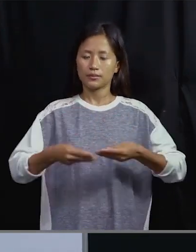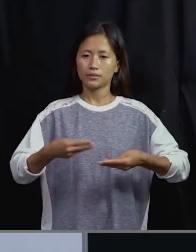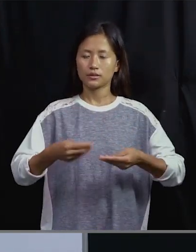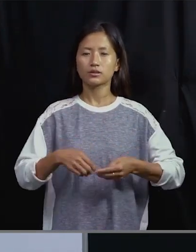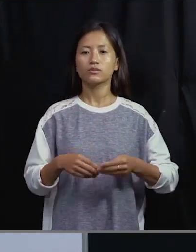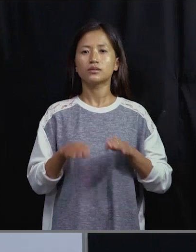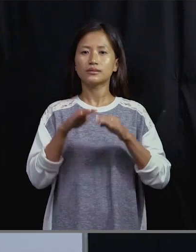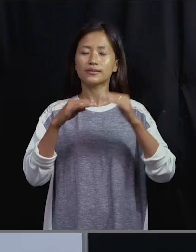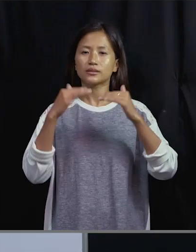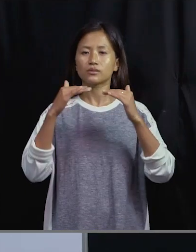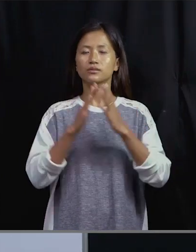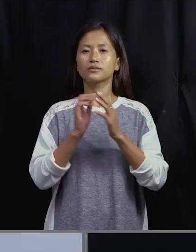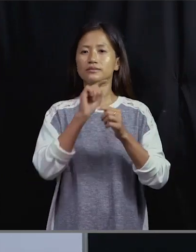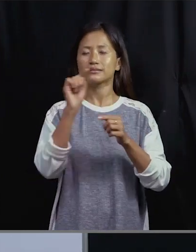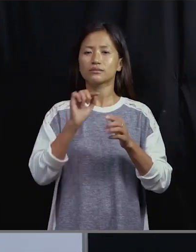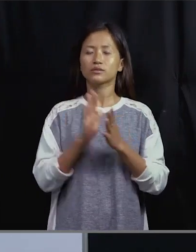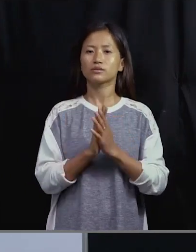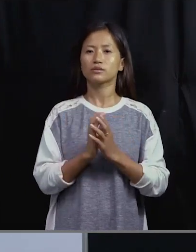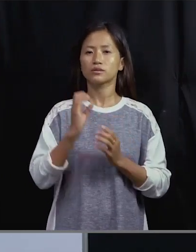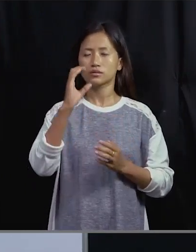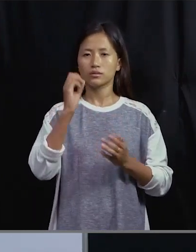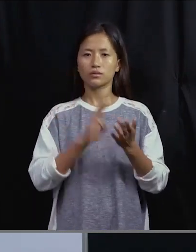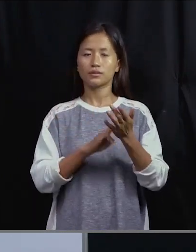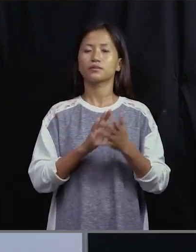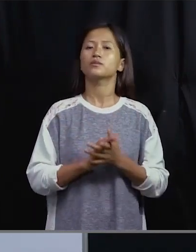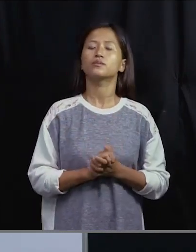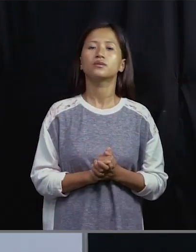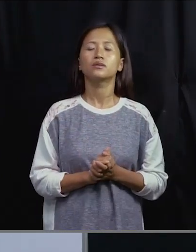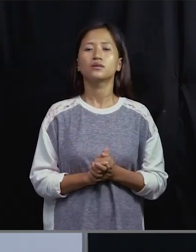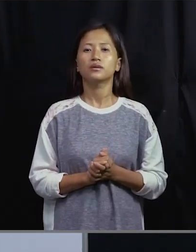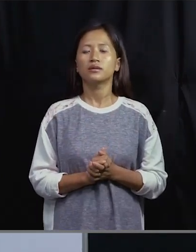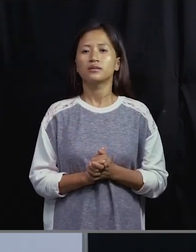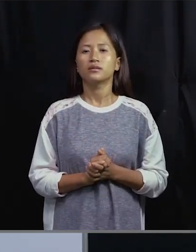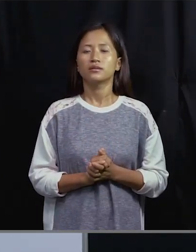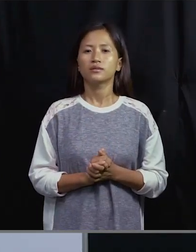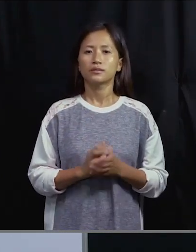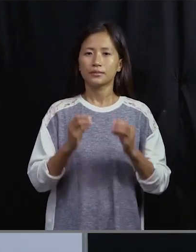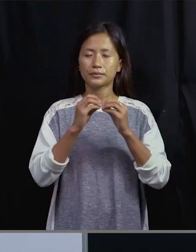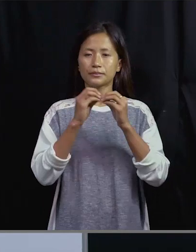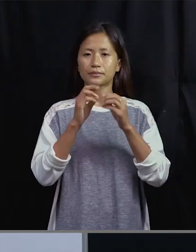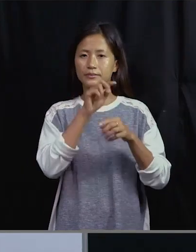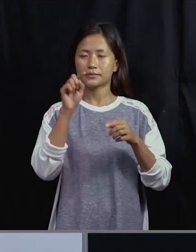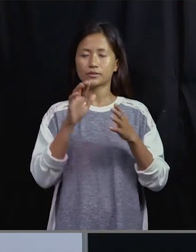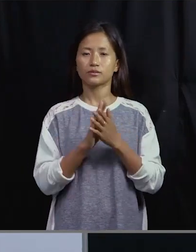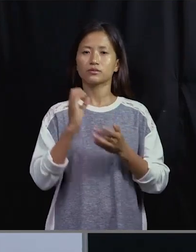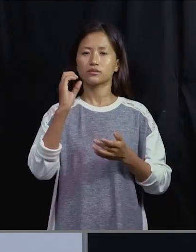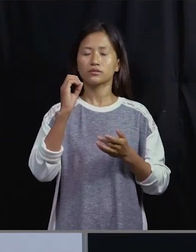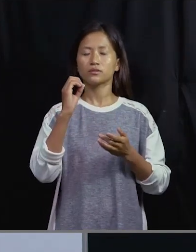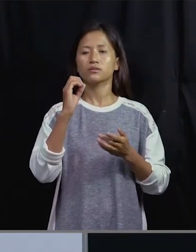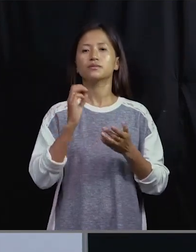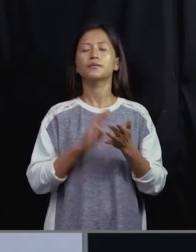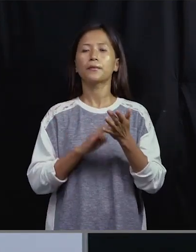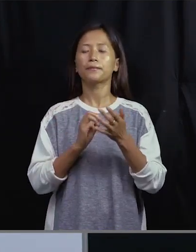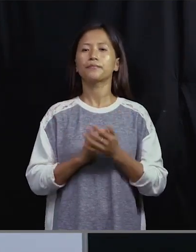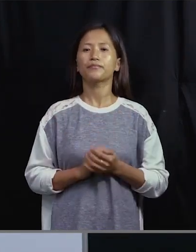equal to industry plus commerce, isn't it? I was telling you business is equal to industry plus commerce, isn't it?